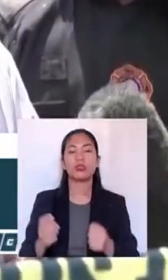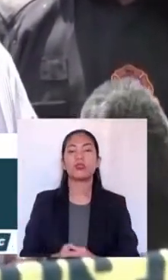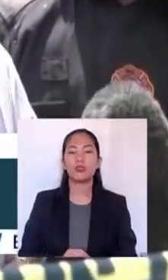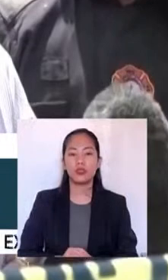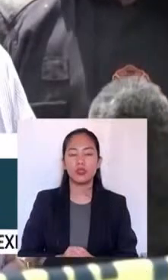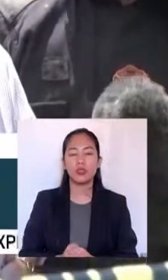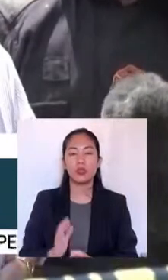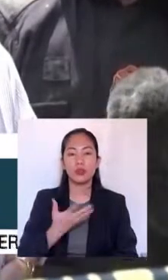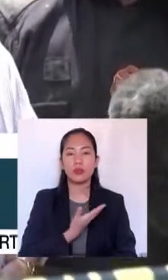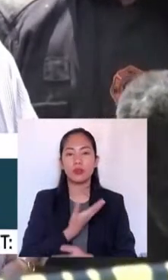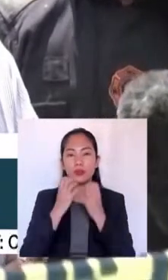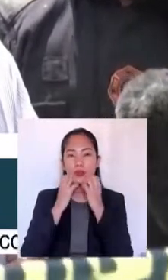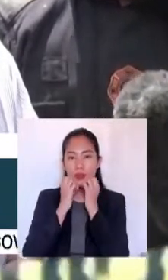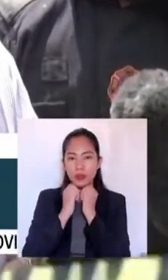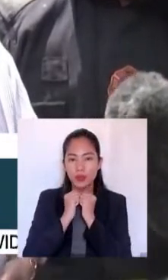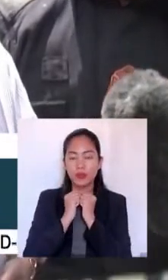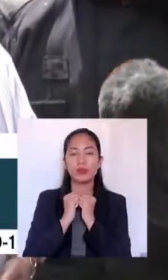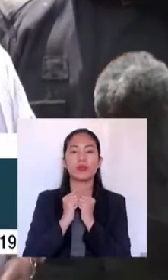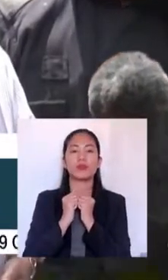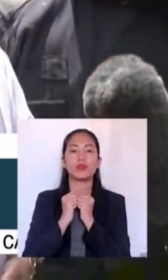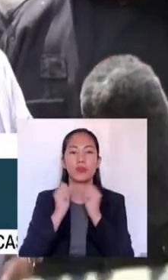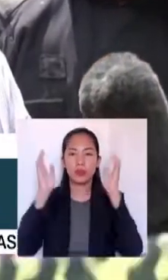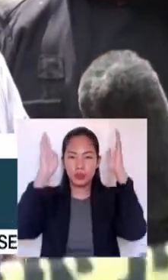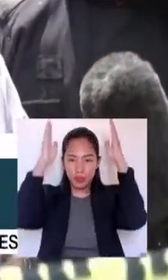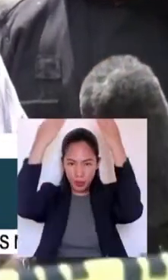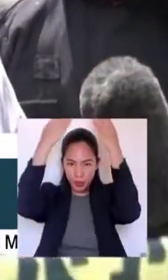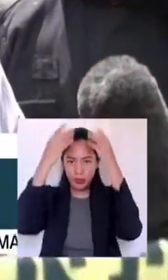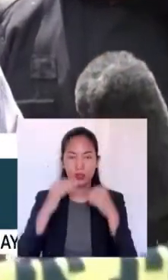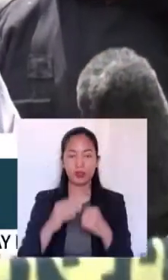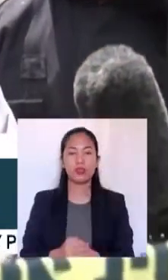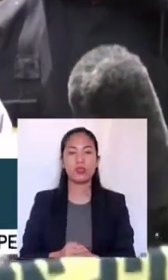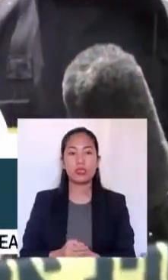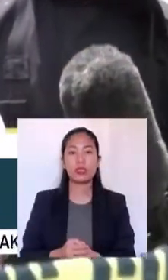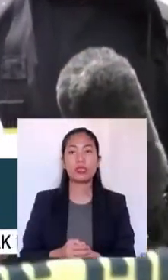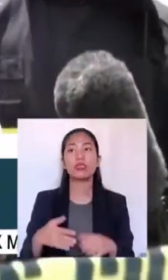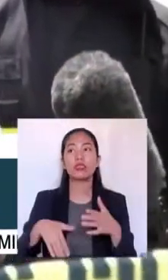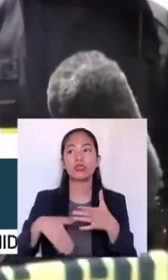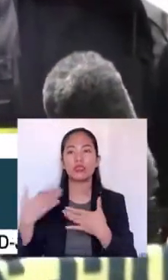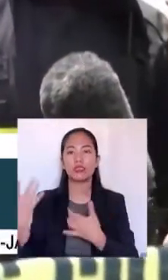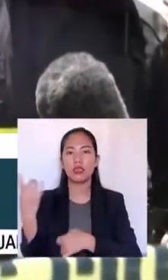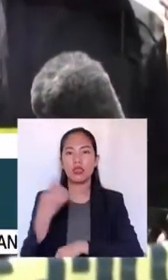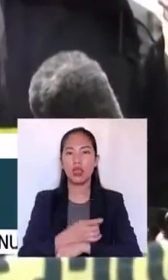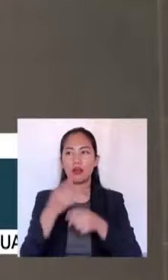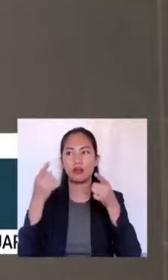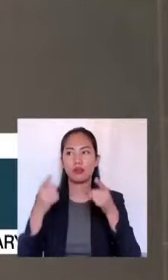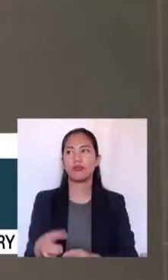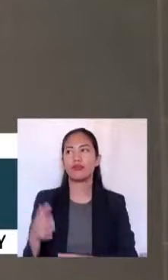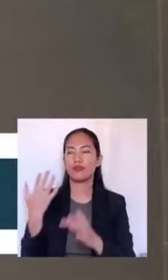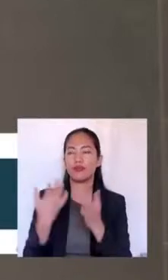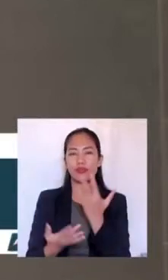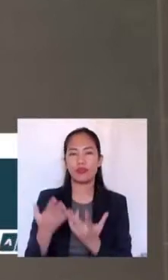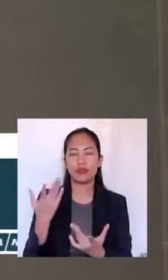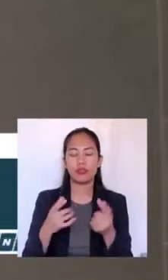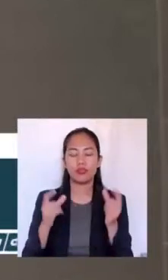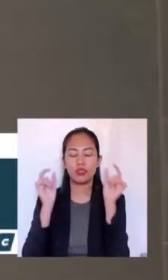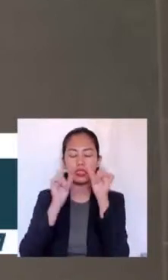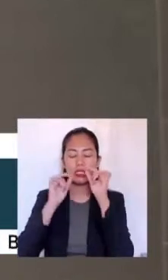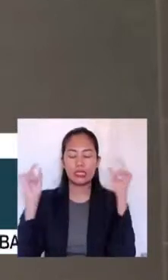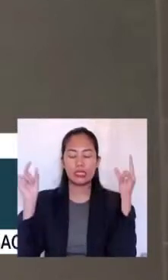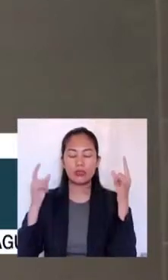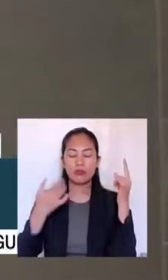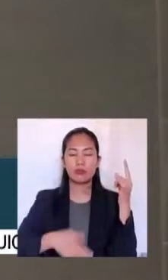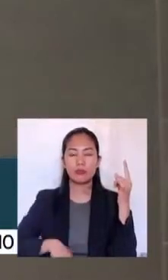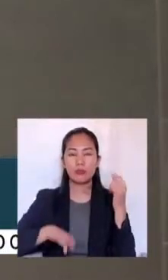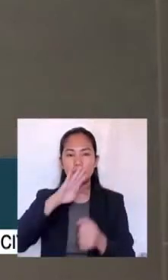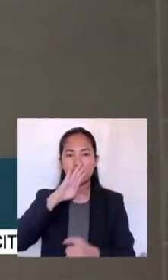beloved Archbishop, and to wake up to the devastating news of the burning down